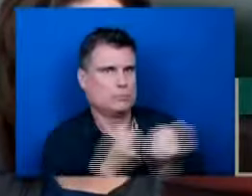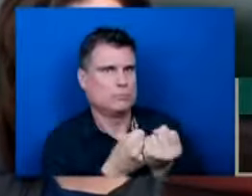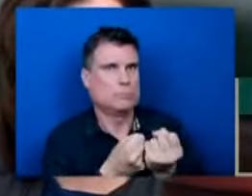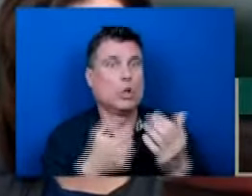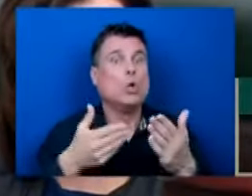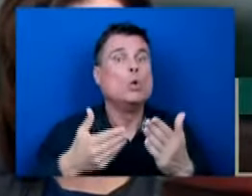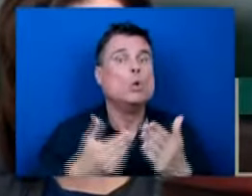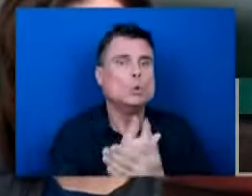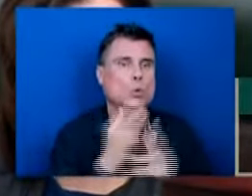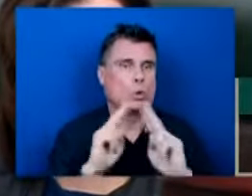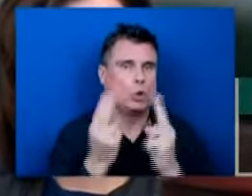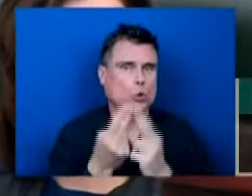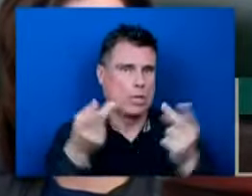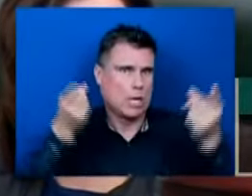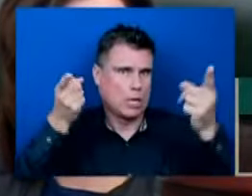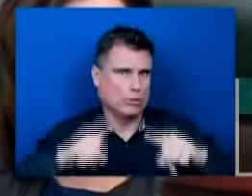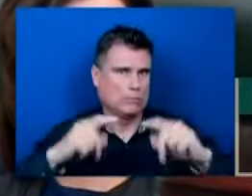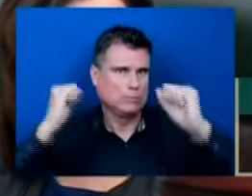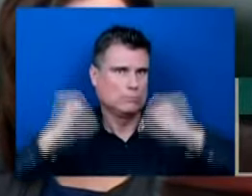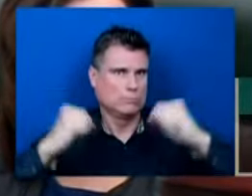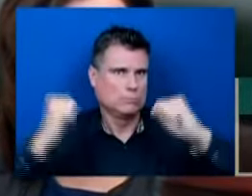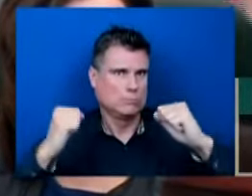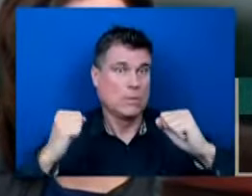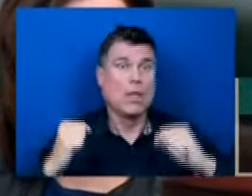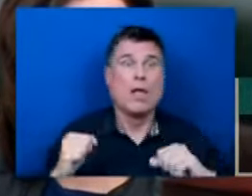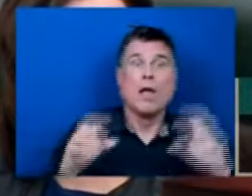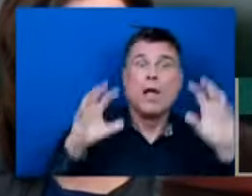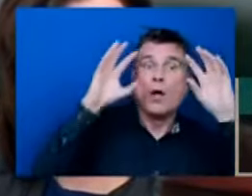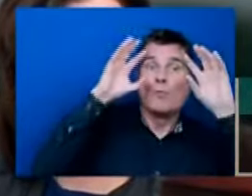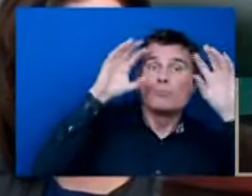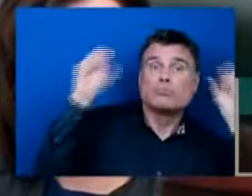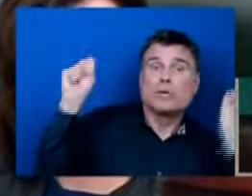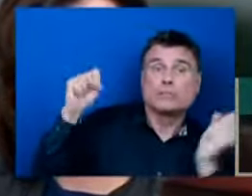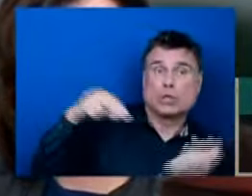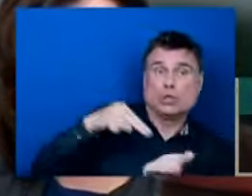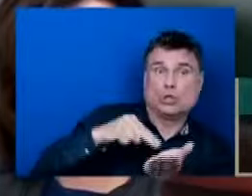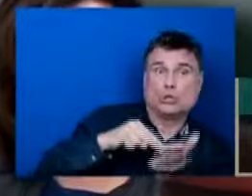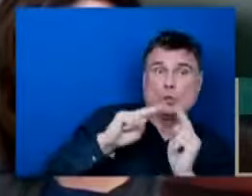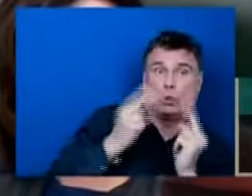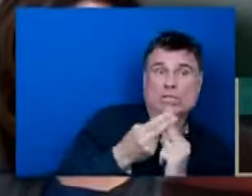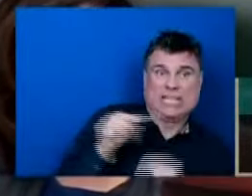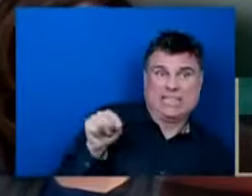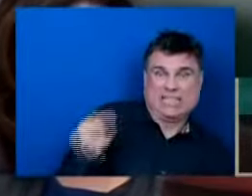and I quote, will benefit our members and is fair to the people of Alberta.